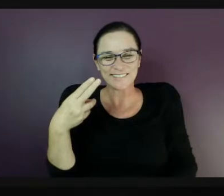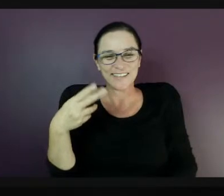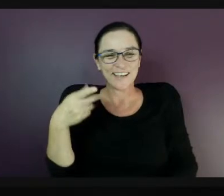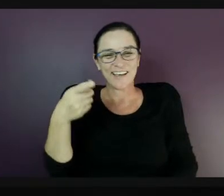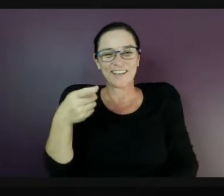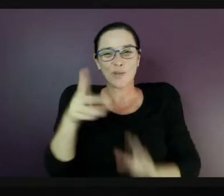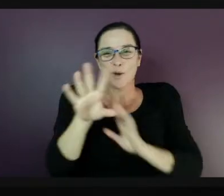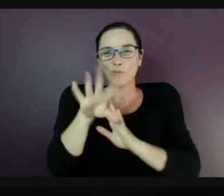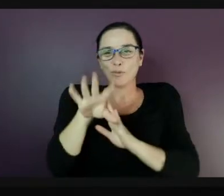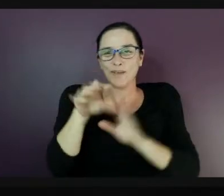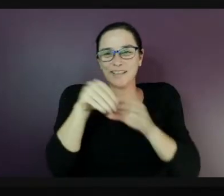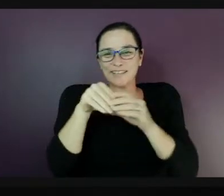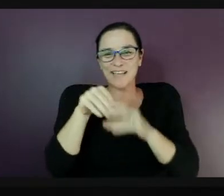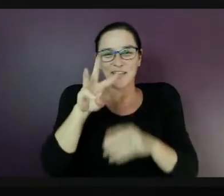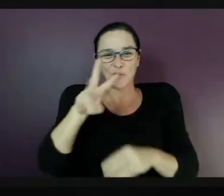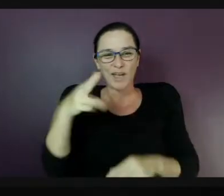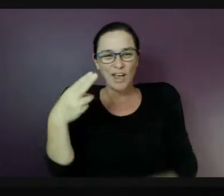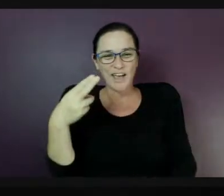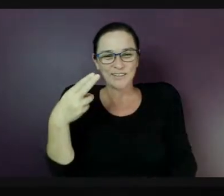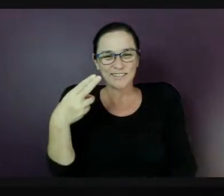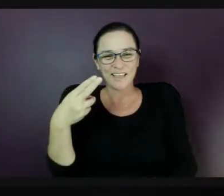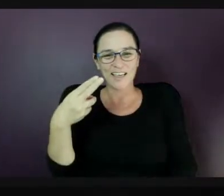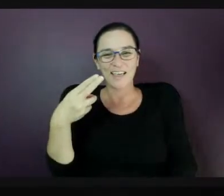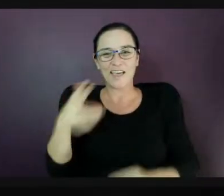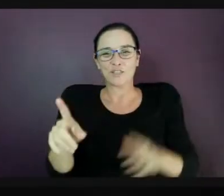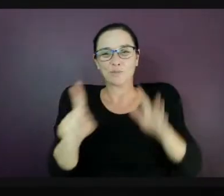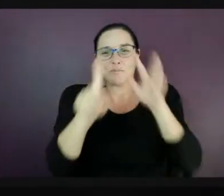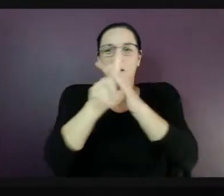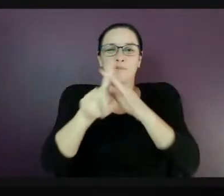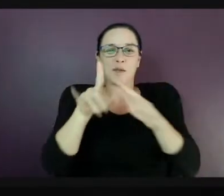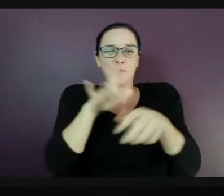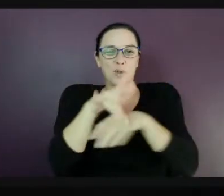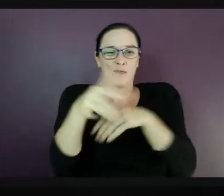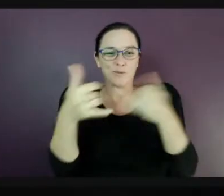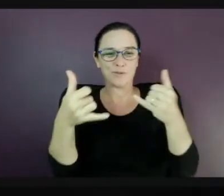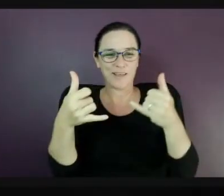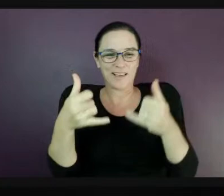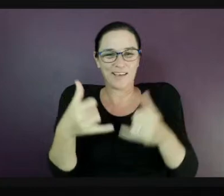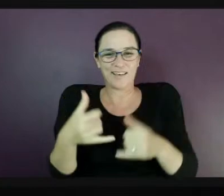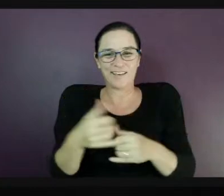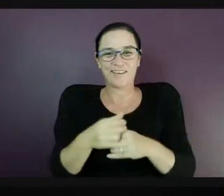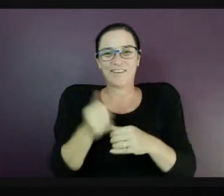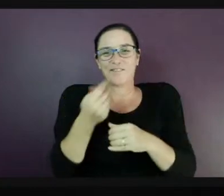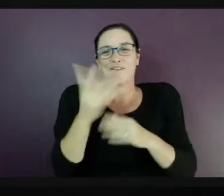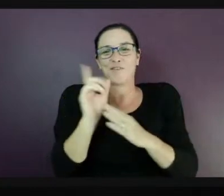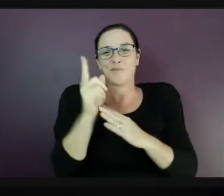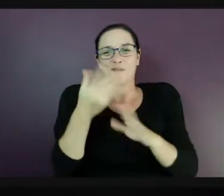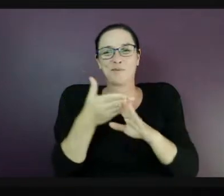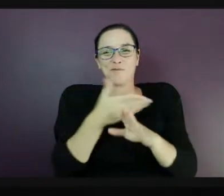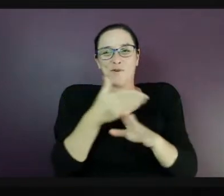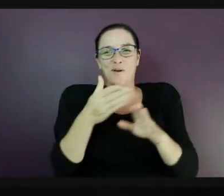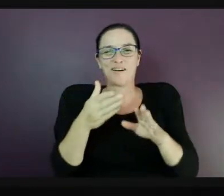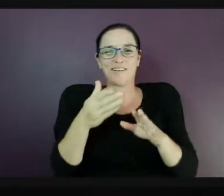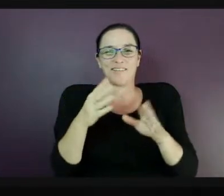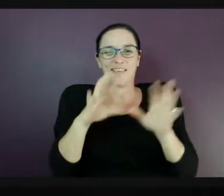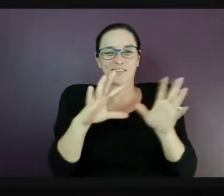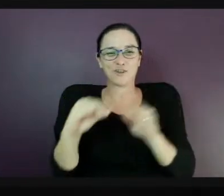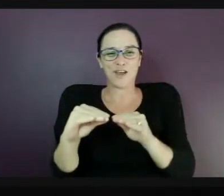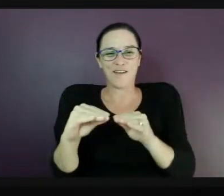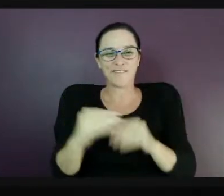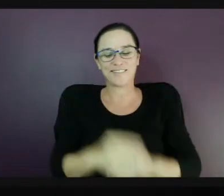warehouse from the inside of the S2 camera popped up here earlier today for a few minutes before they switched it off again. So yeah, just a little